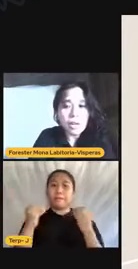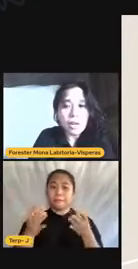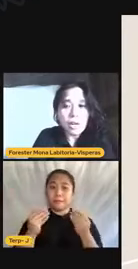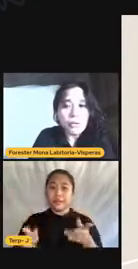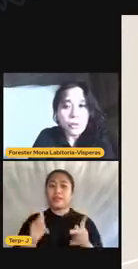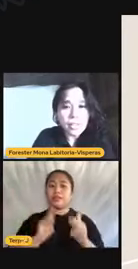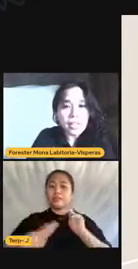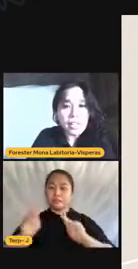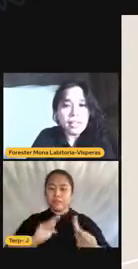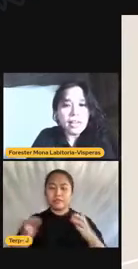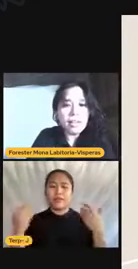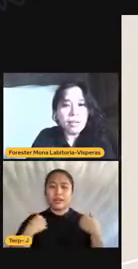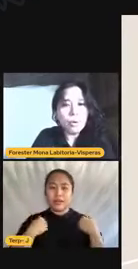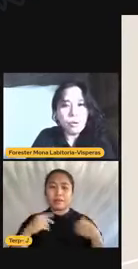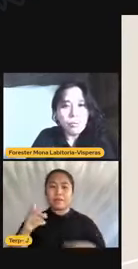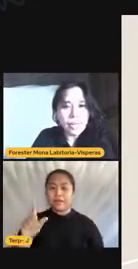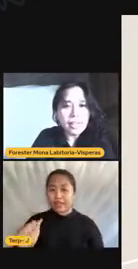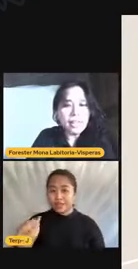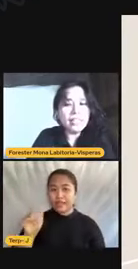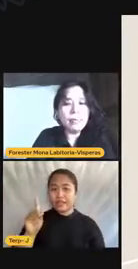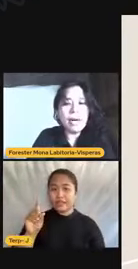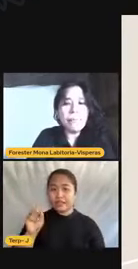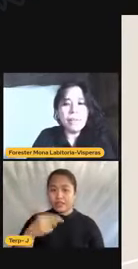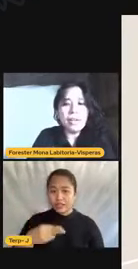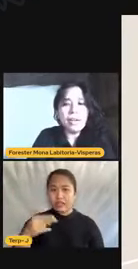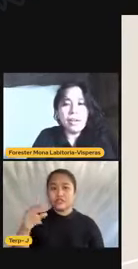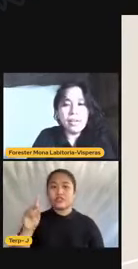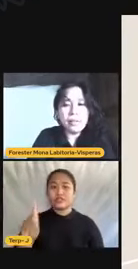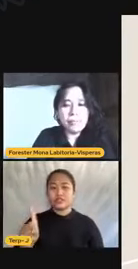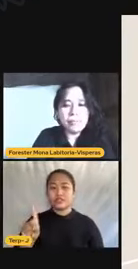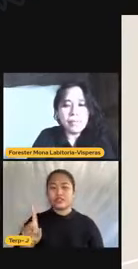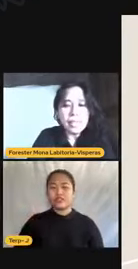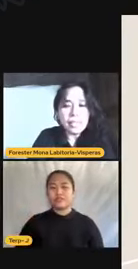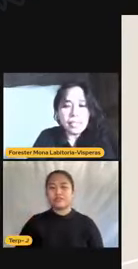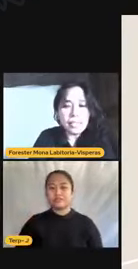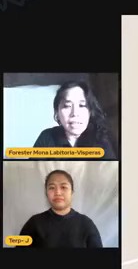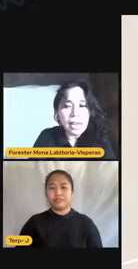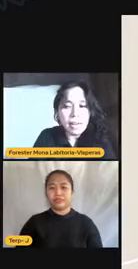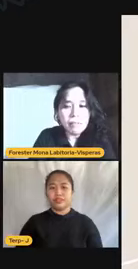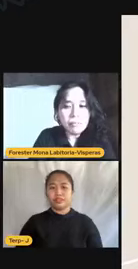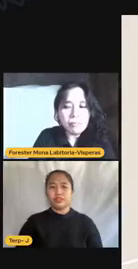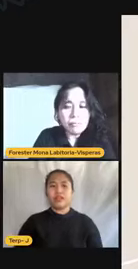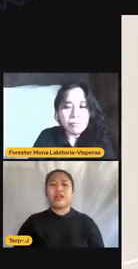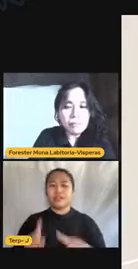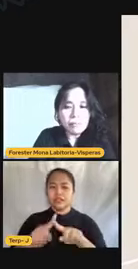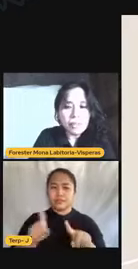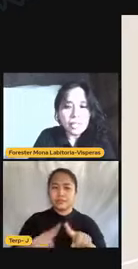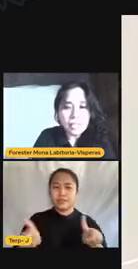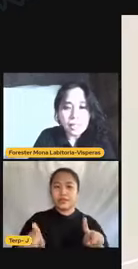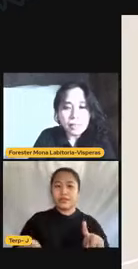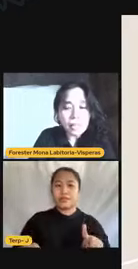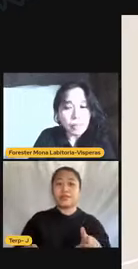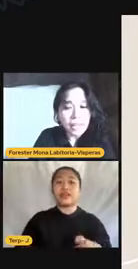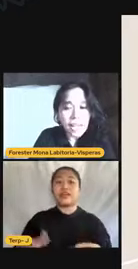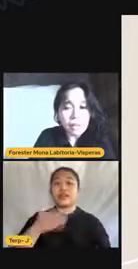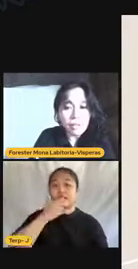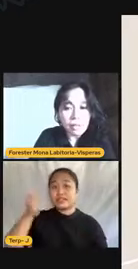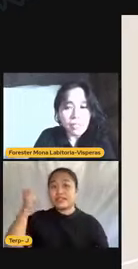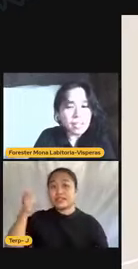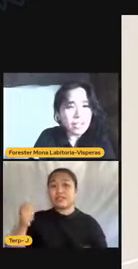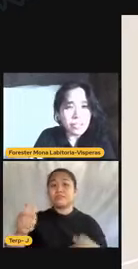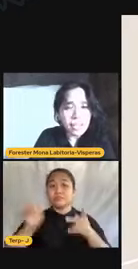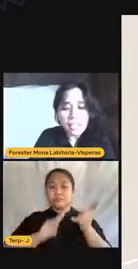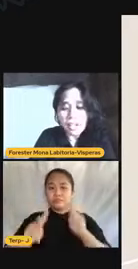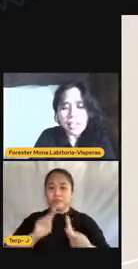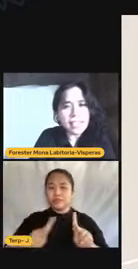Phelps, 14 na gold medals, diba? Si Justin Timberlake, Avril